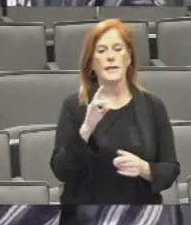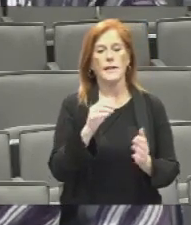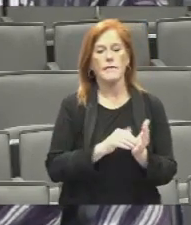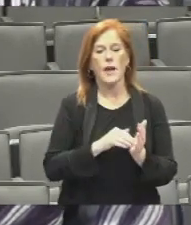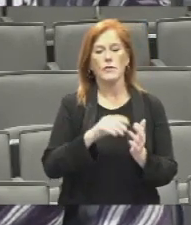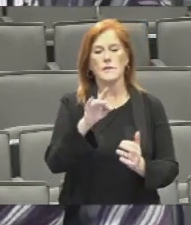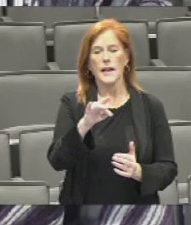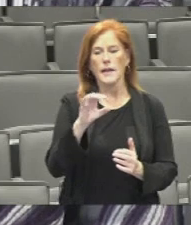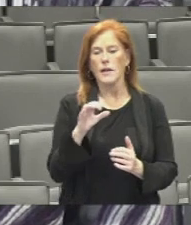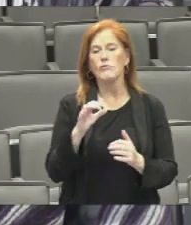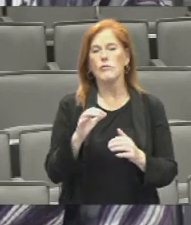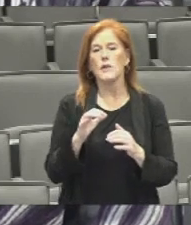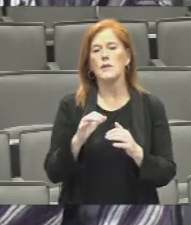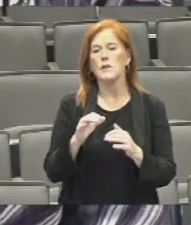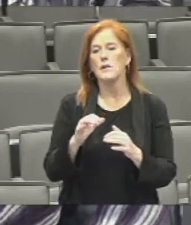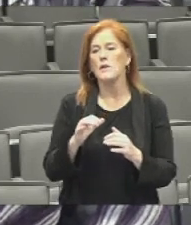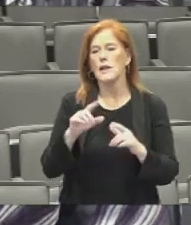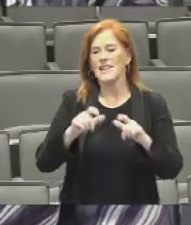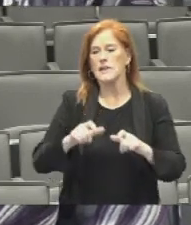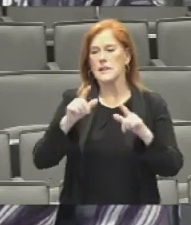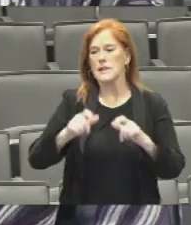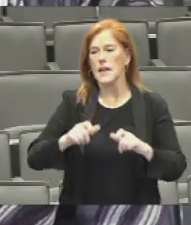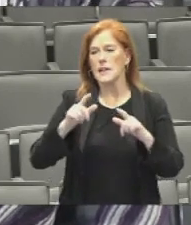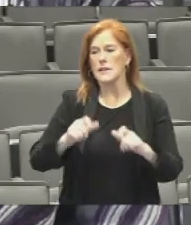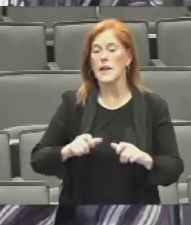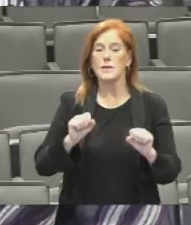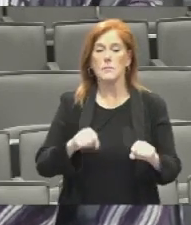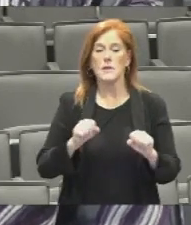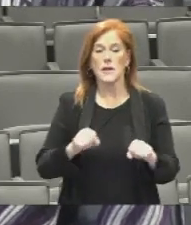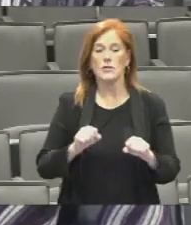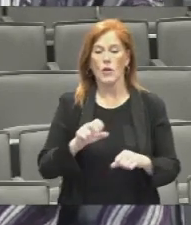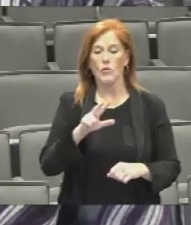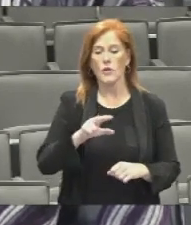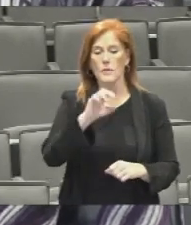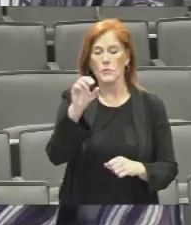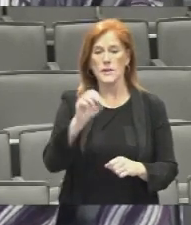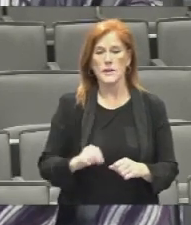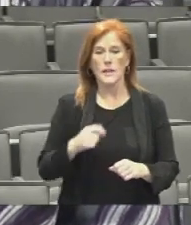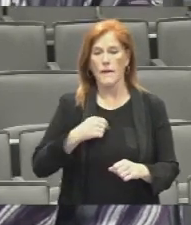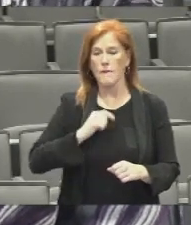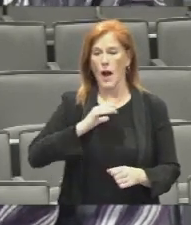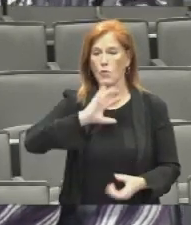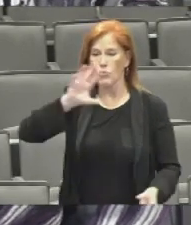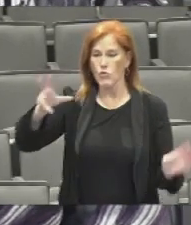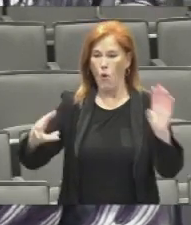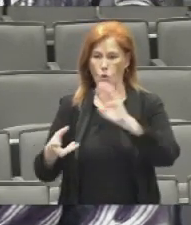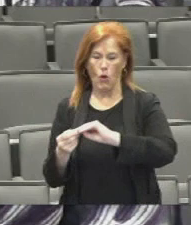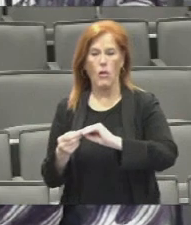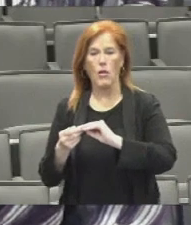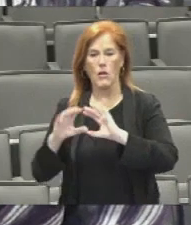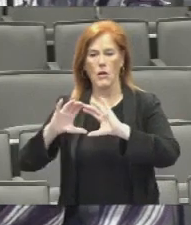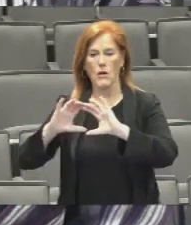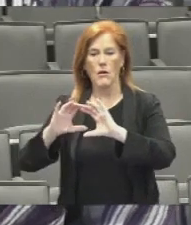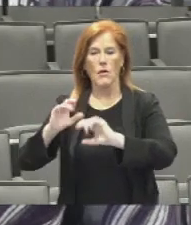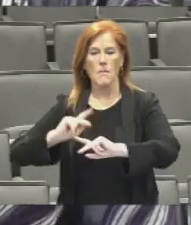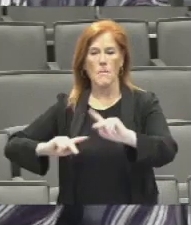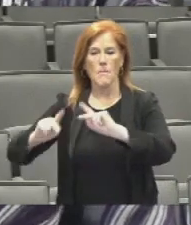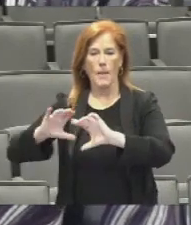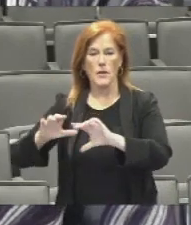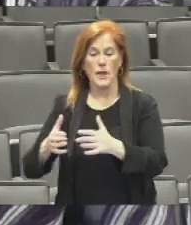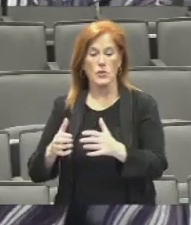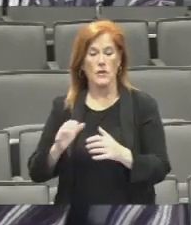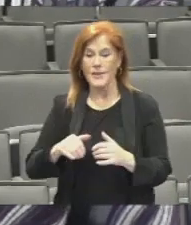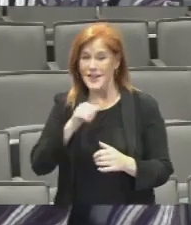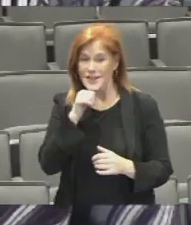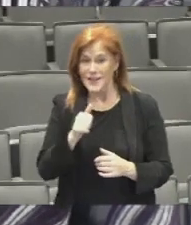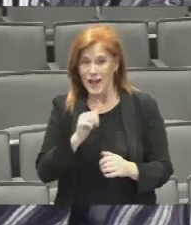18,083 tests that are being done. That is potentially 3% of our population. That's not where we want to be, but